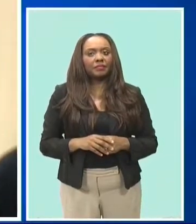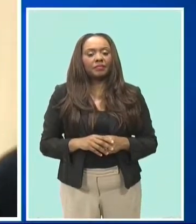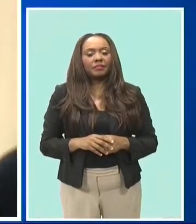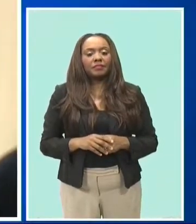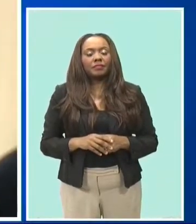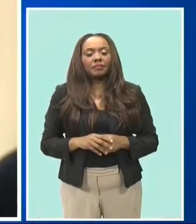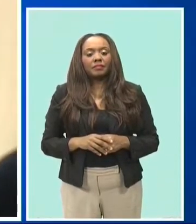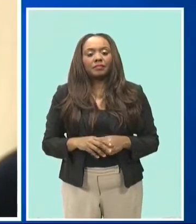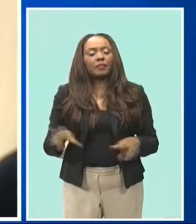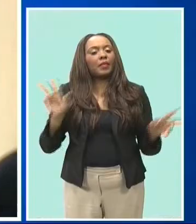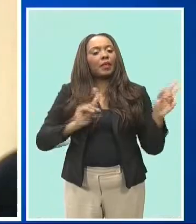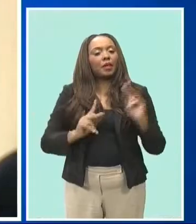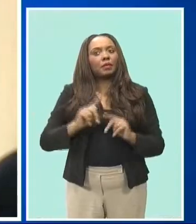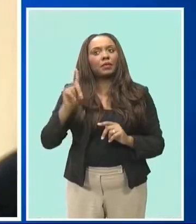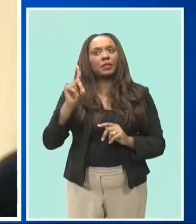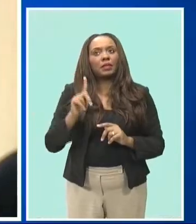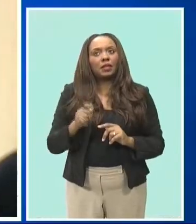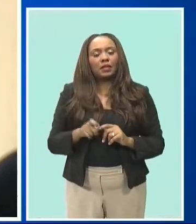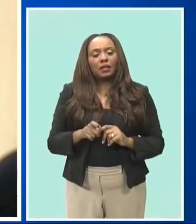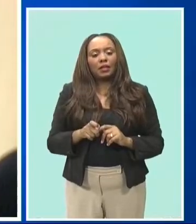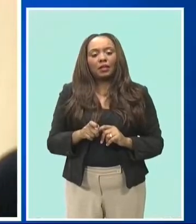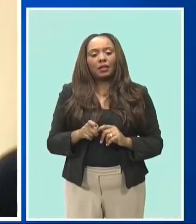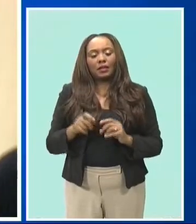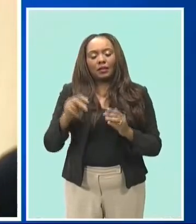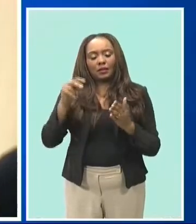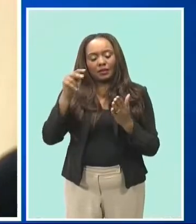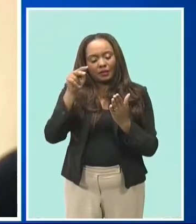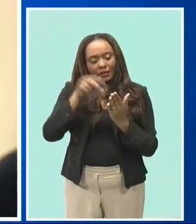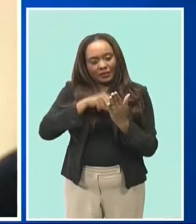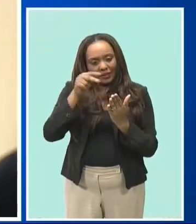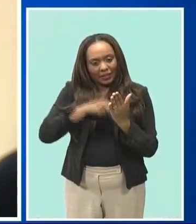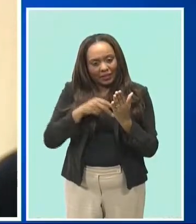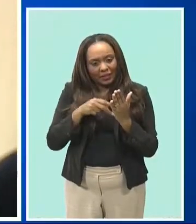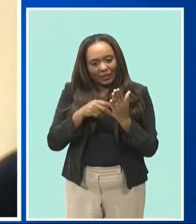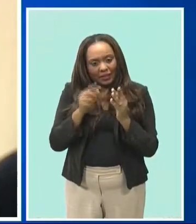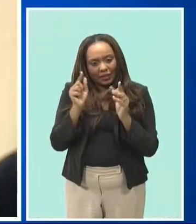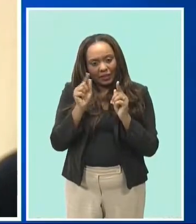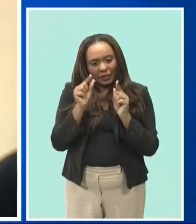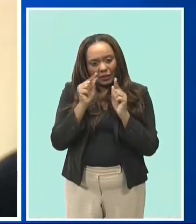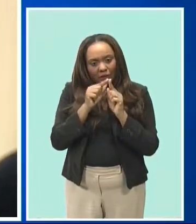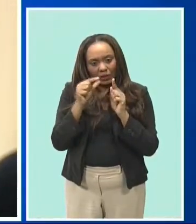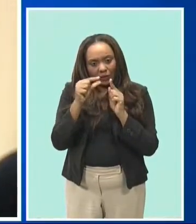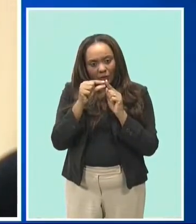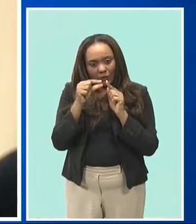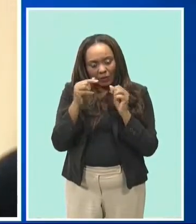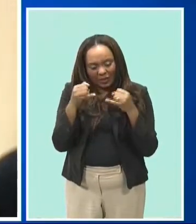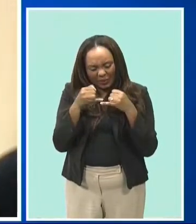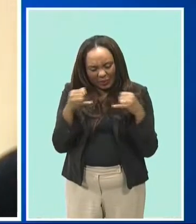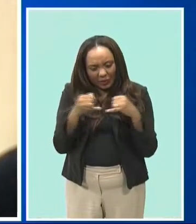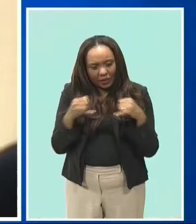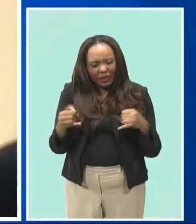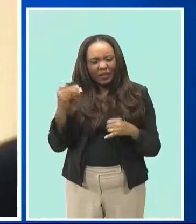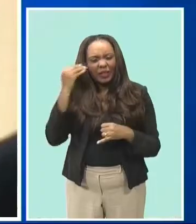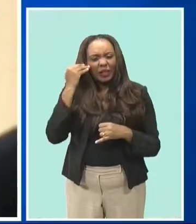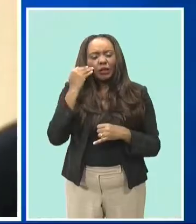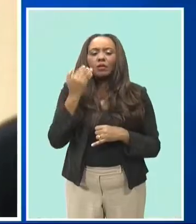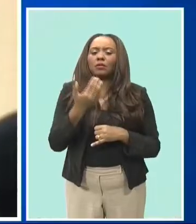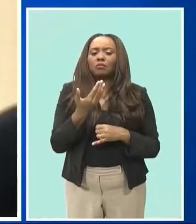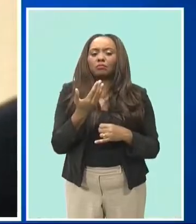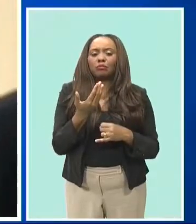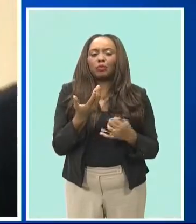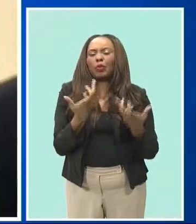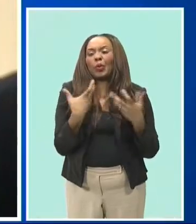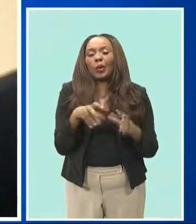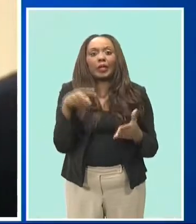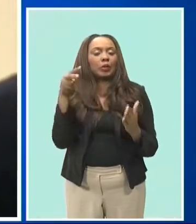need to get au fait with reading the fine print. And I appreciate that you may not be technically minded that you would want to sit and read